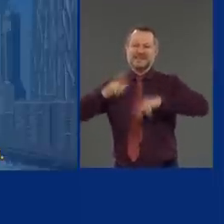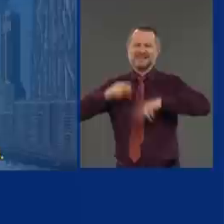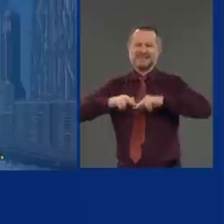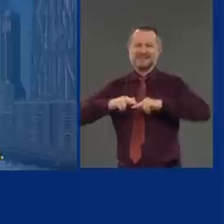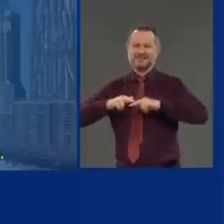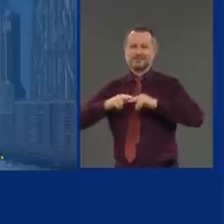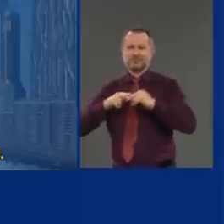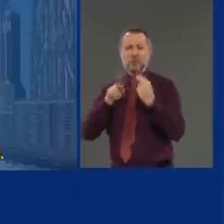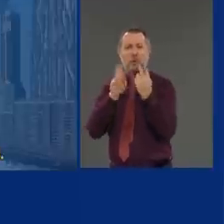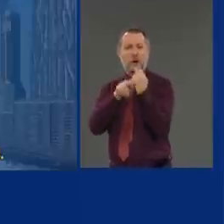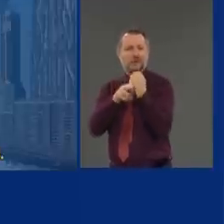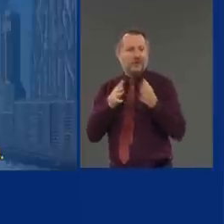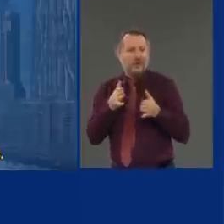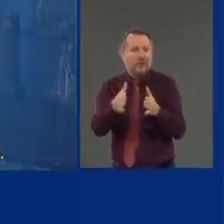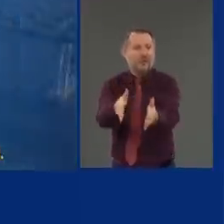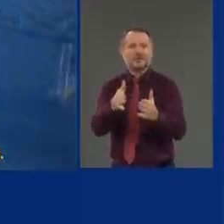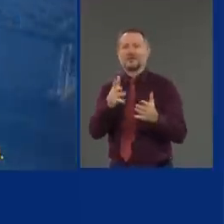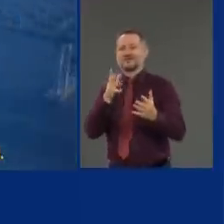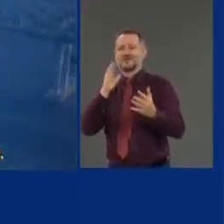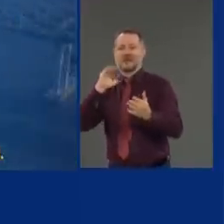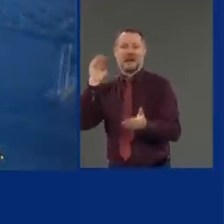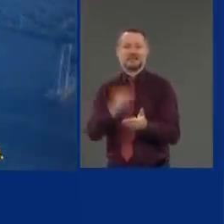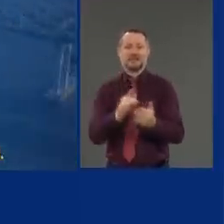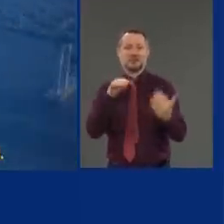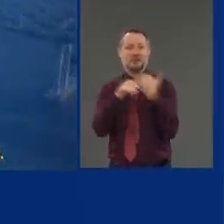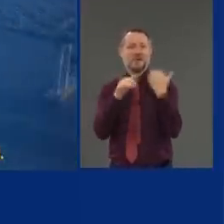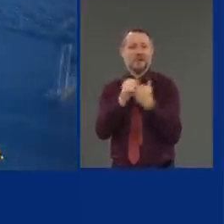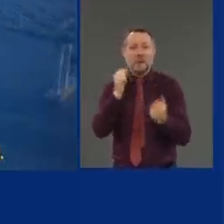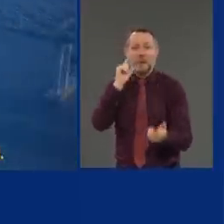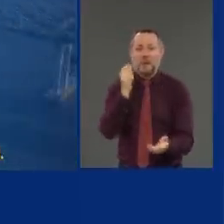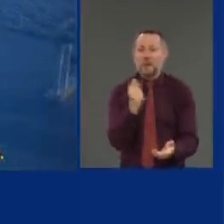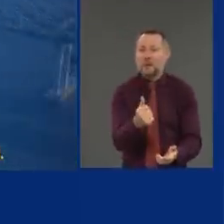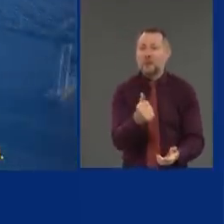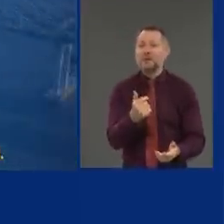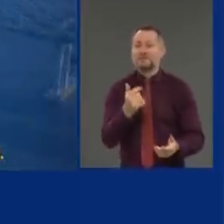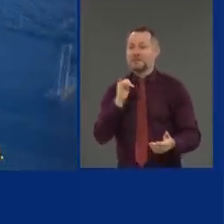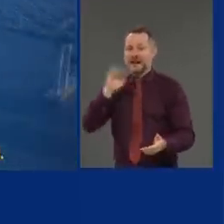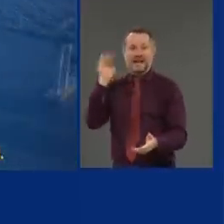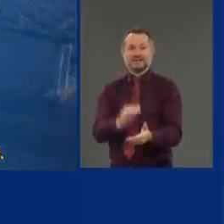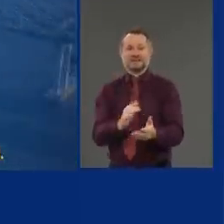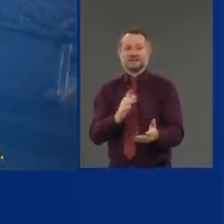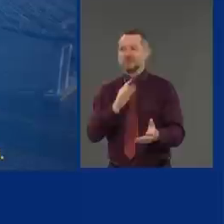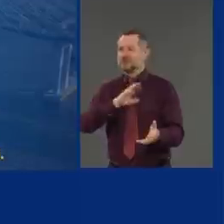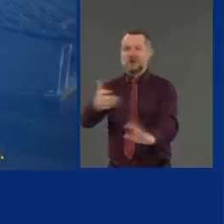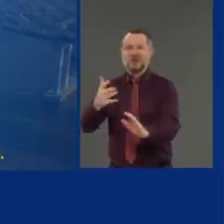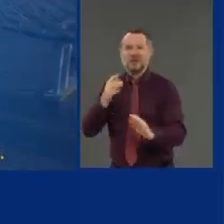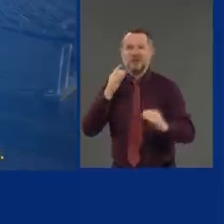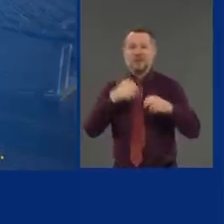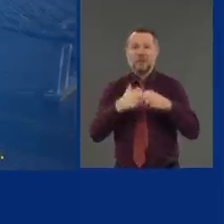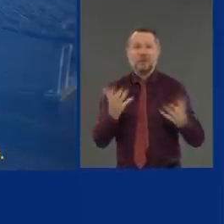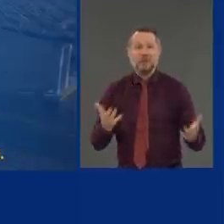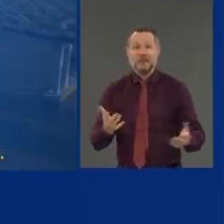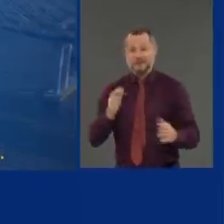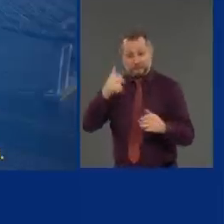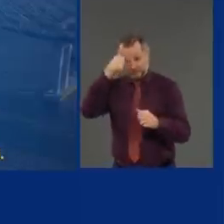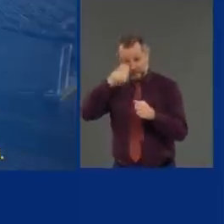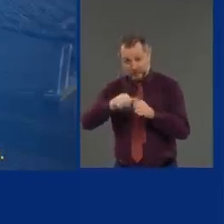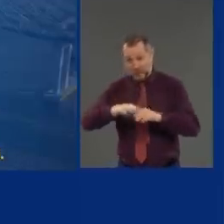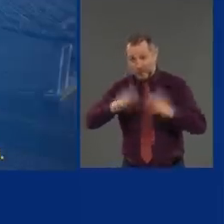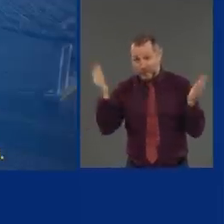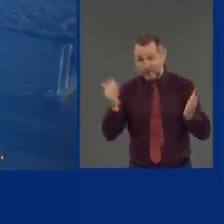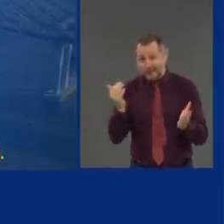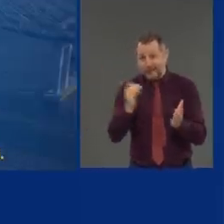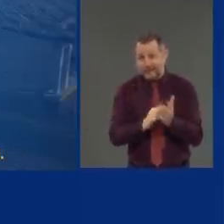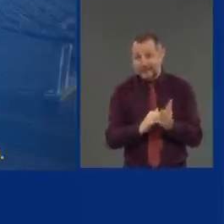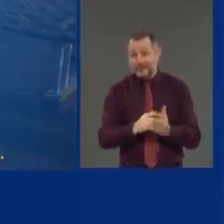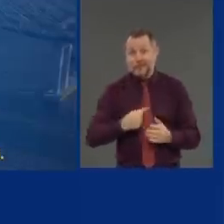cars and there is less traffic. Because remember, what this reopening is about for us, many